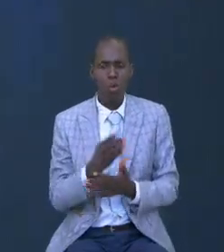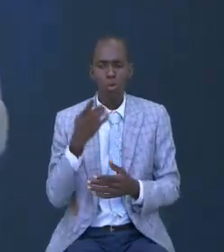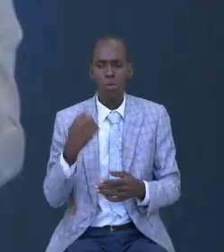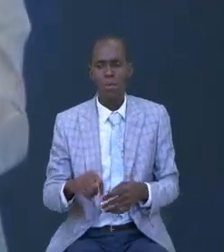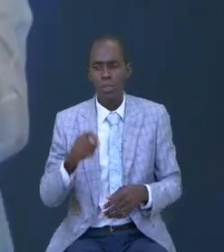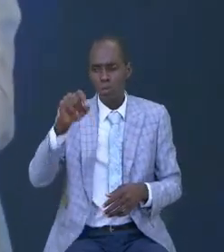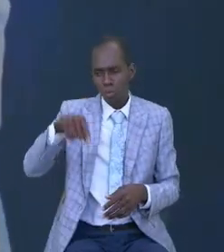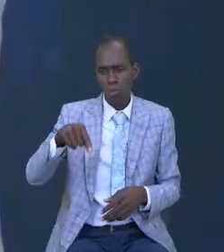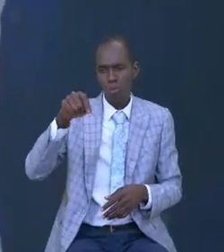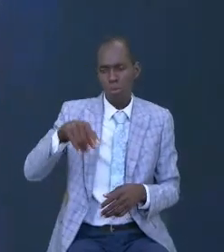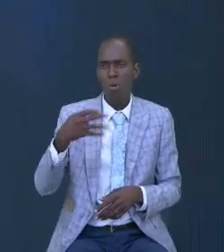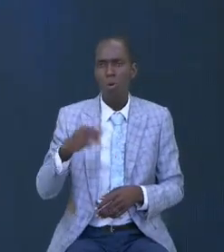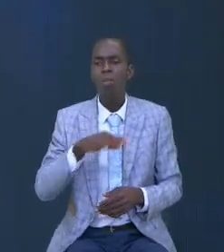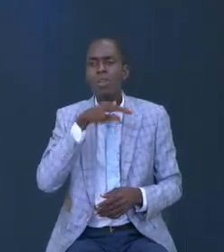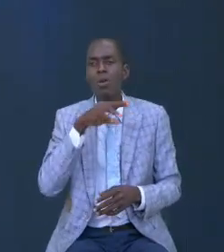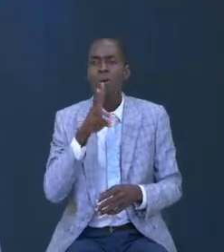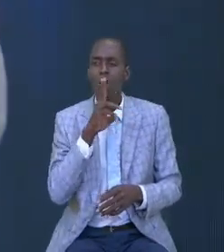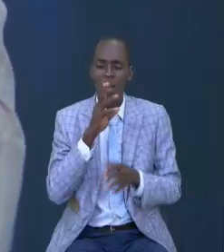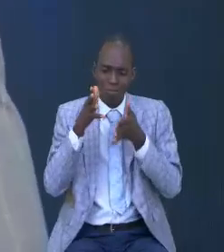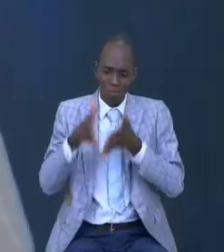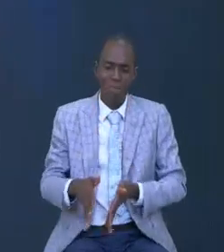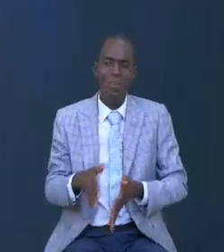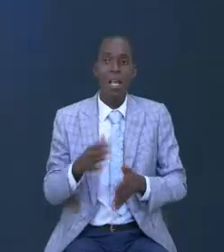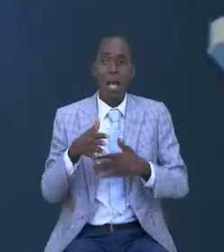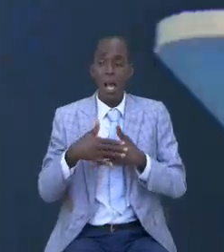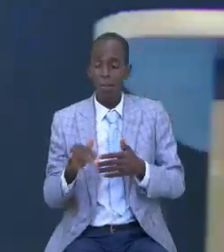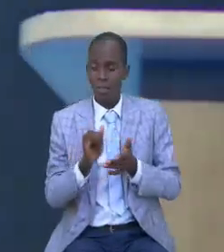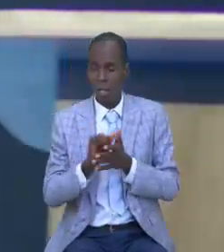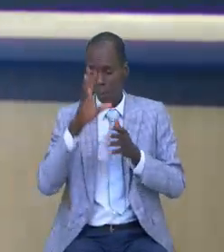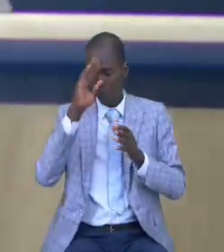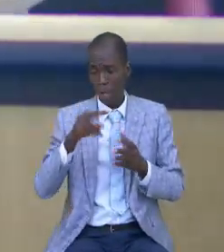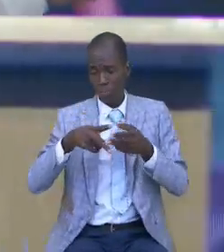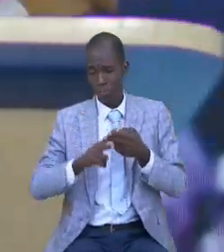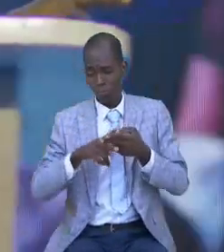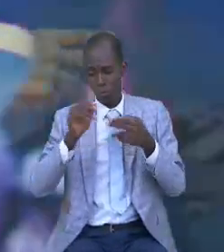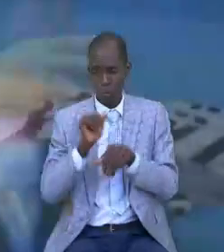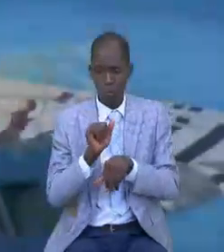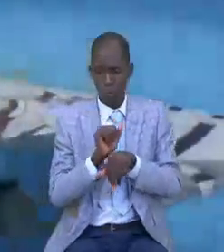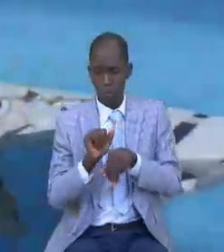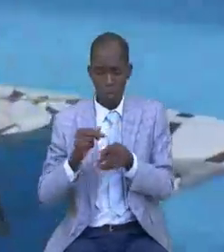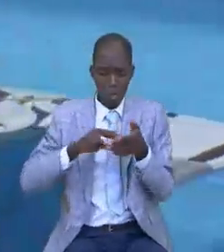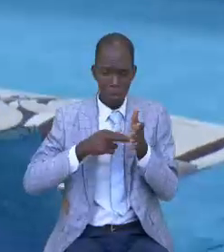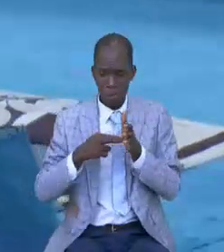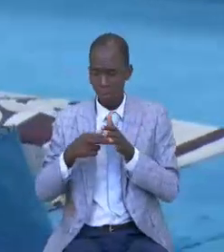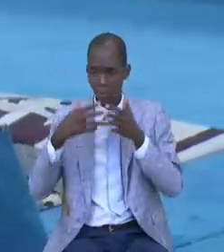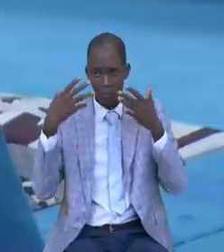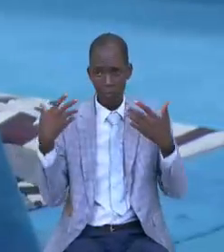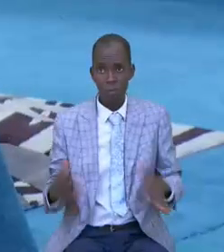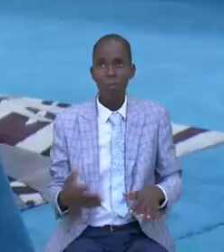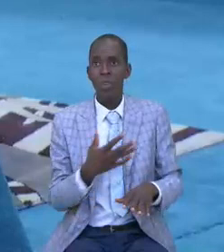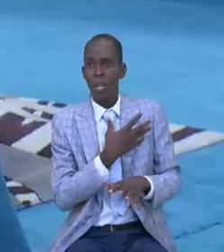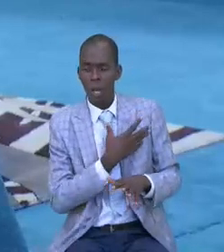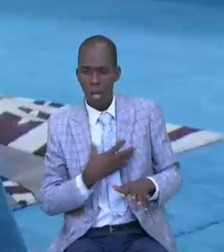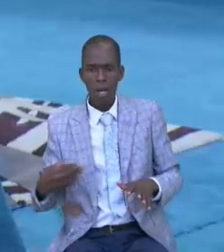water, remaining after he has come and gone. And he fixes that and fixes that, and he puts his